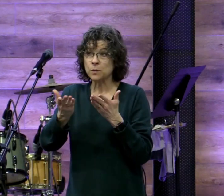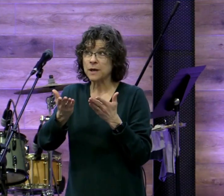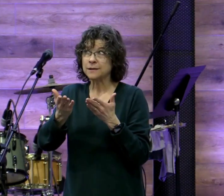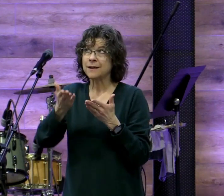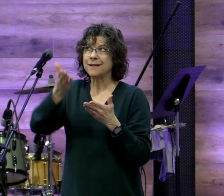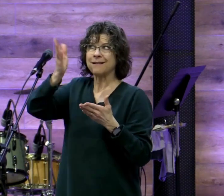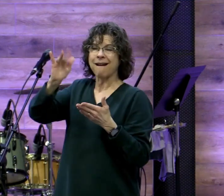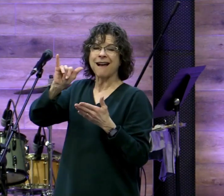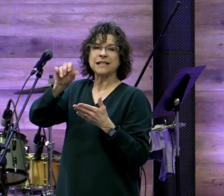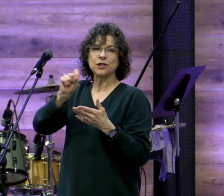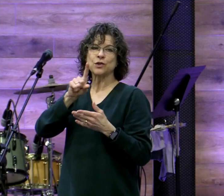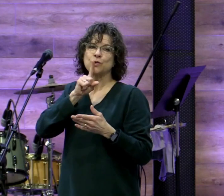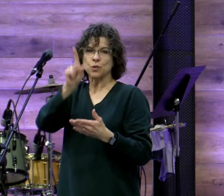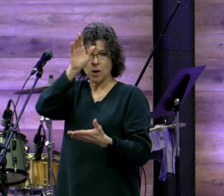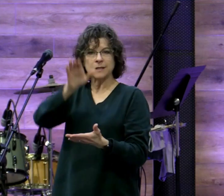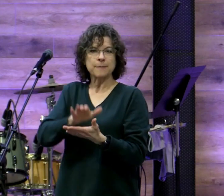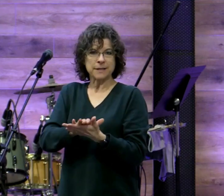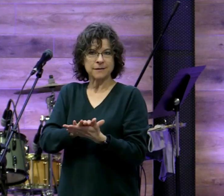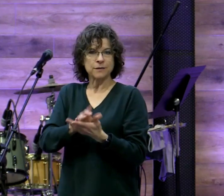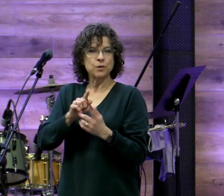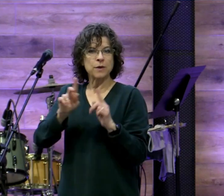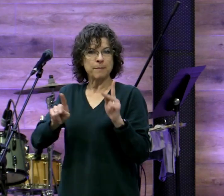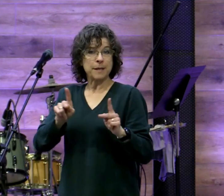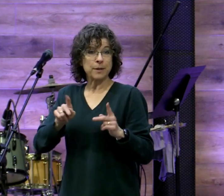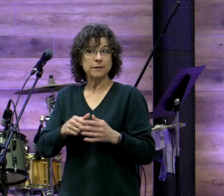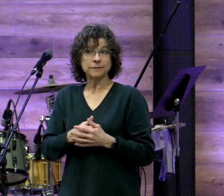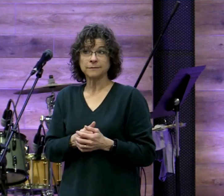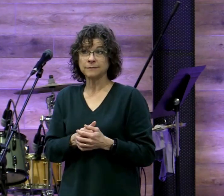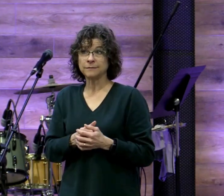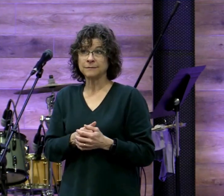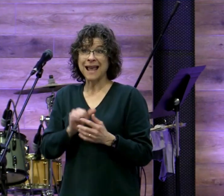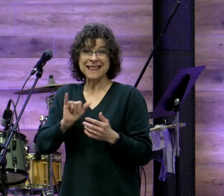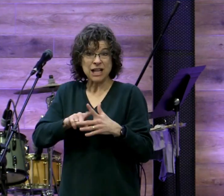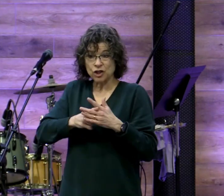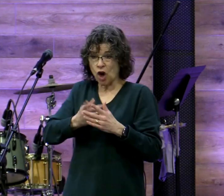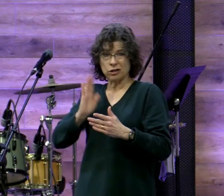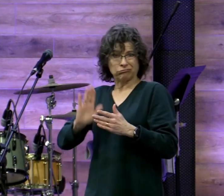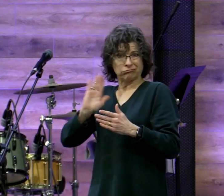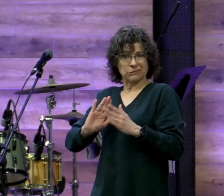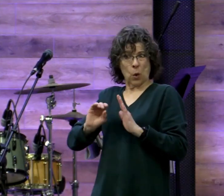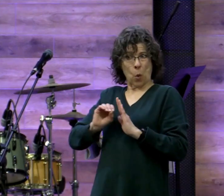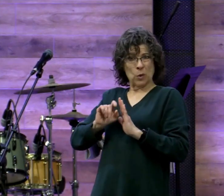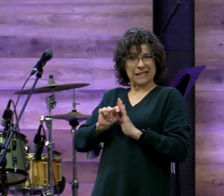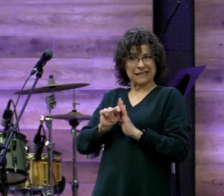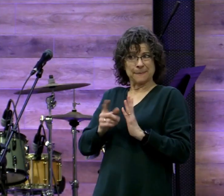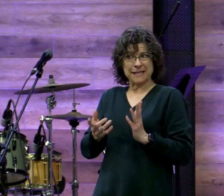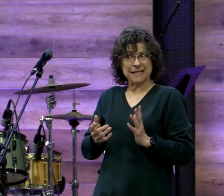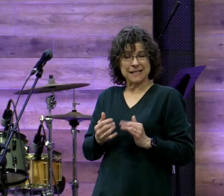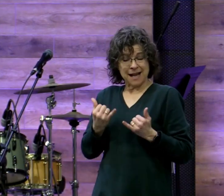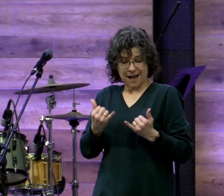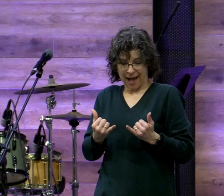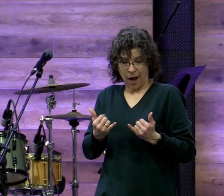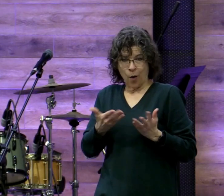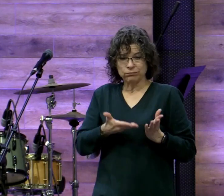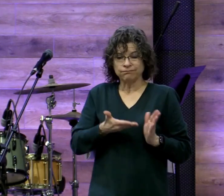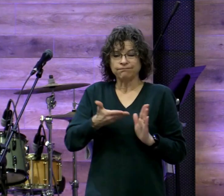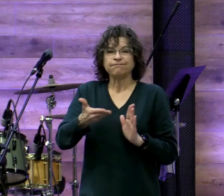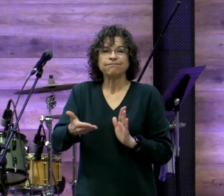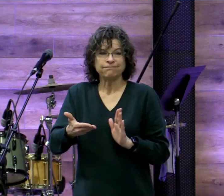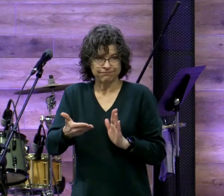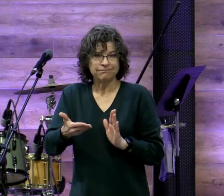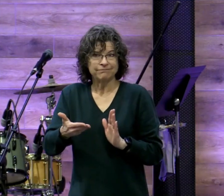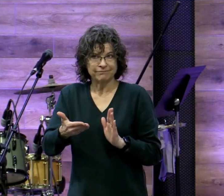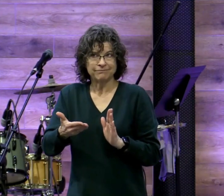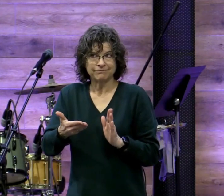husband to his people? Which is already a theme that's begun in the Old Testament and is now being brought to completion and